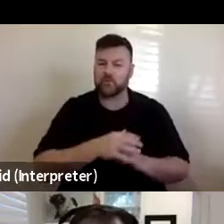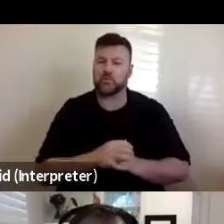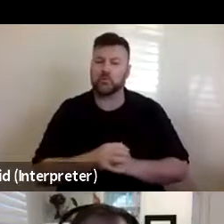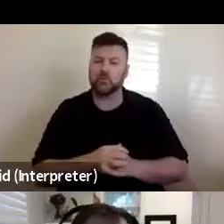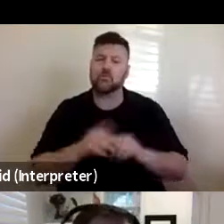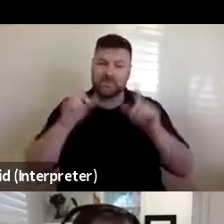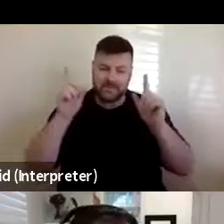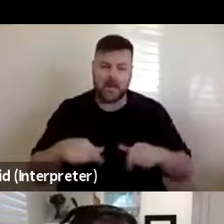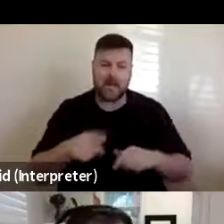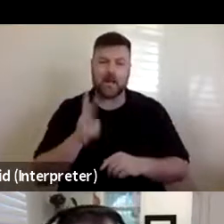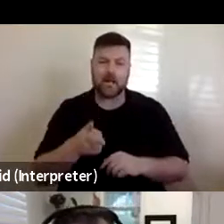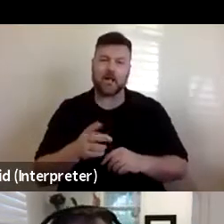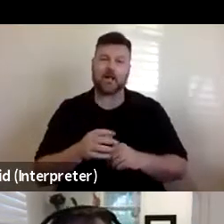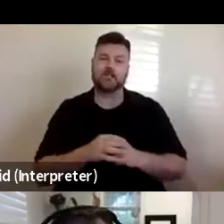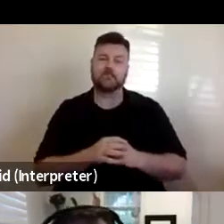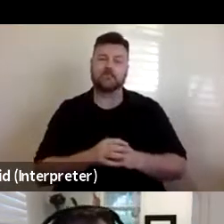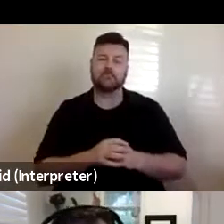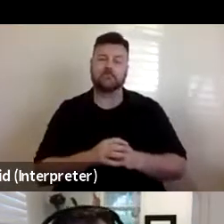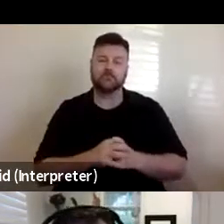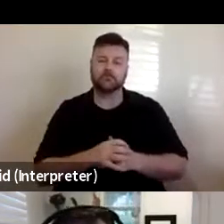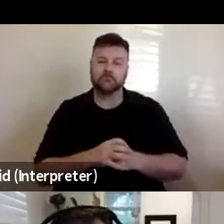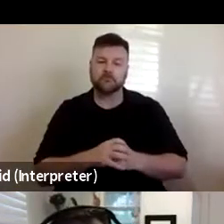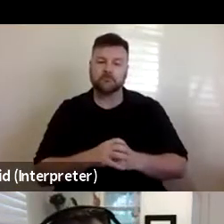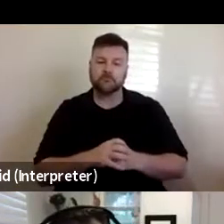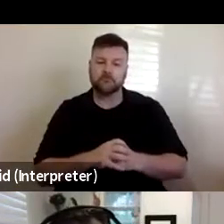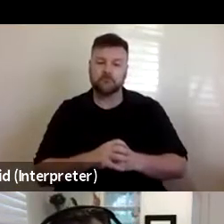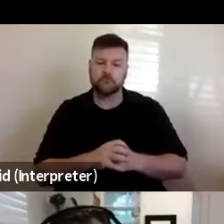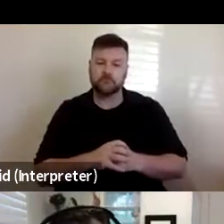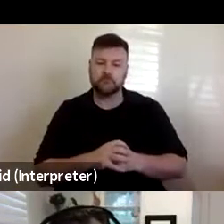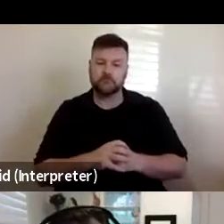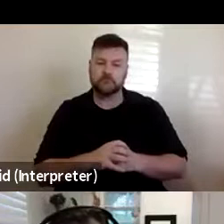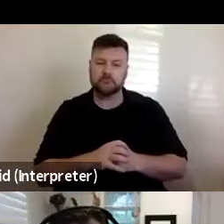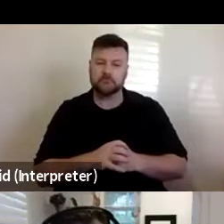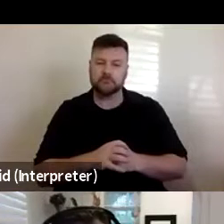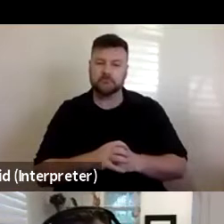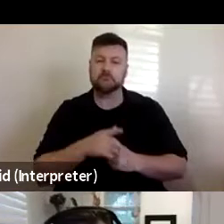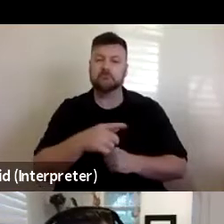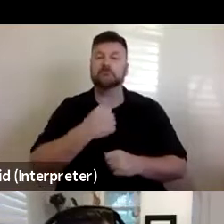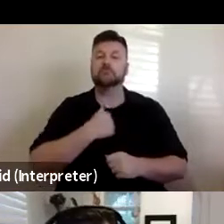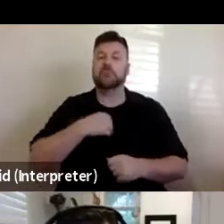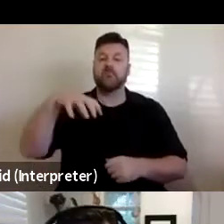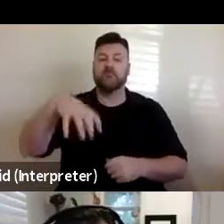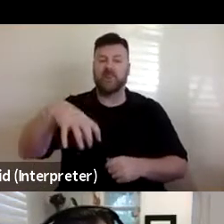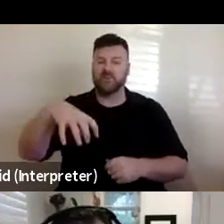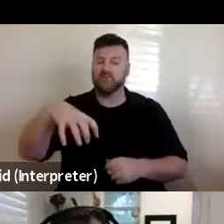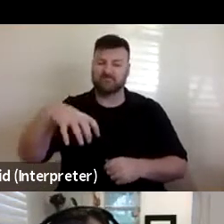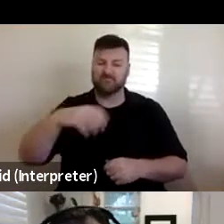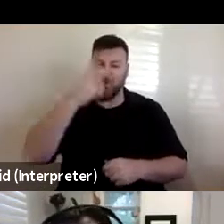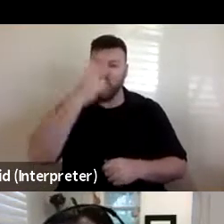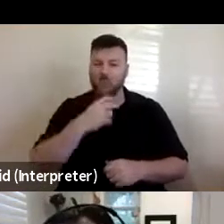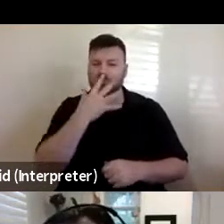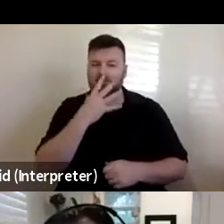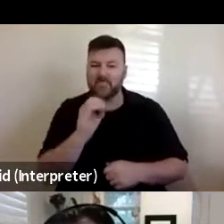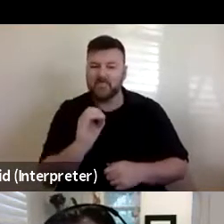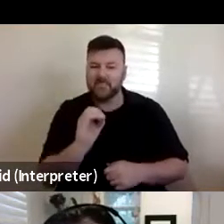on and getting in there for the first time. Sure. So my venue is 50 years old, Cowra Civic Centre in regional New South Wales, and I'm